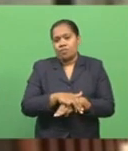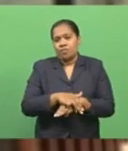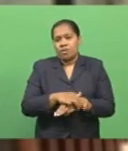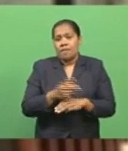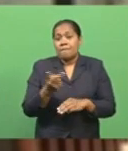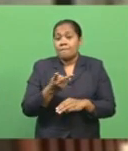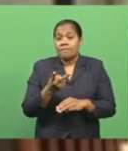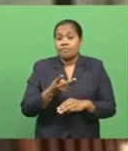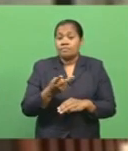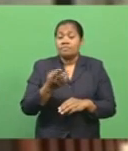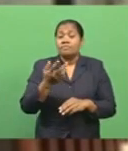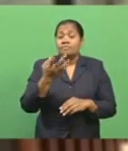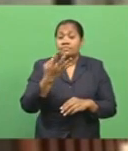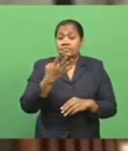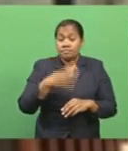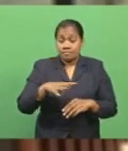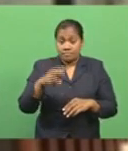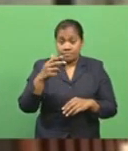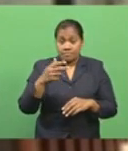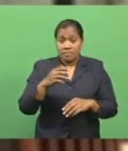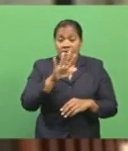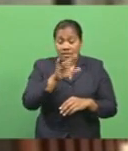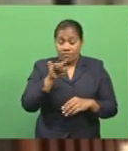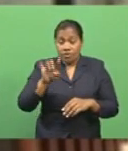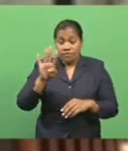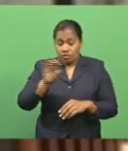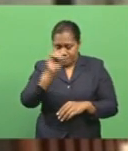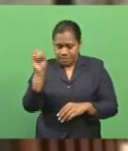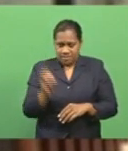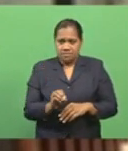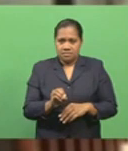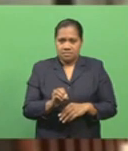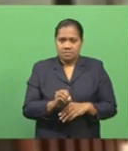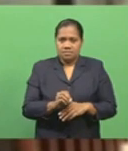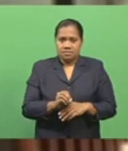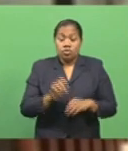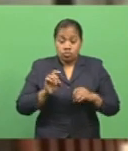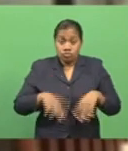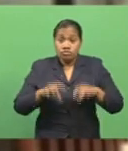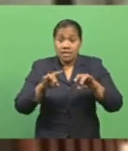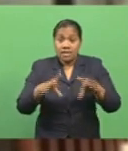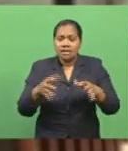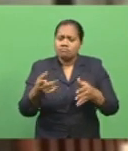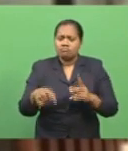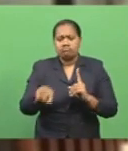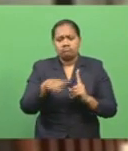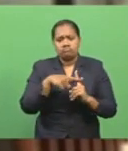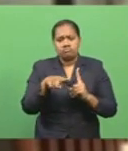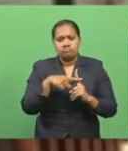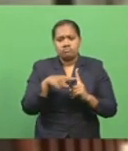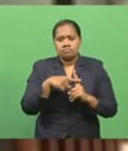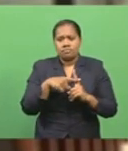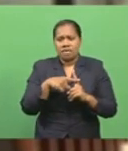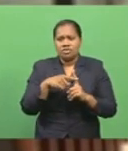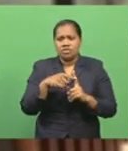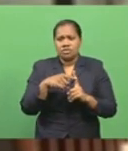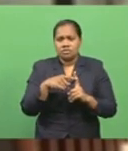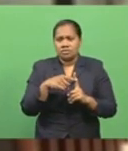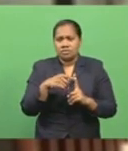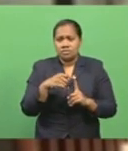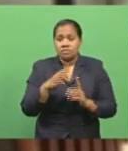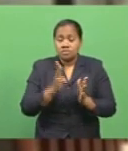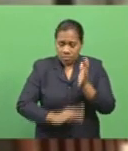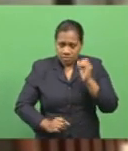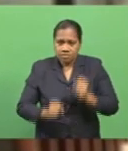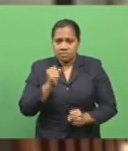falling 8.7% and 5.4% respectively. Australia released positive labour data for March. However, this covers the